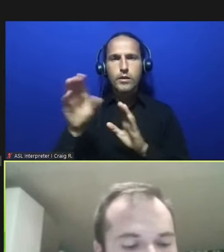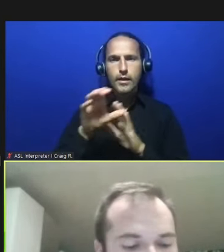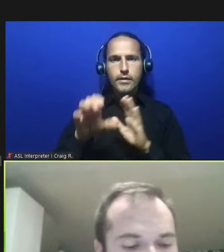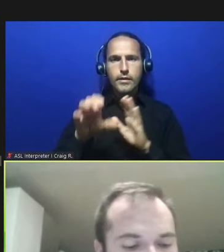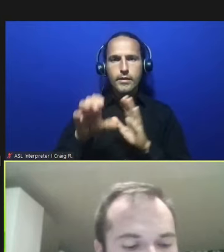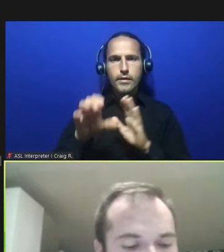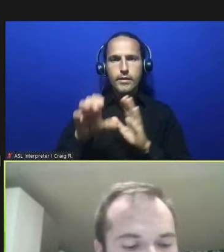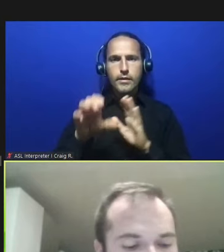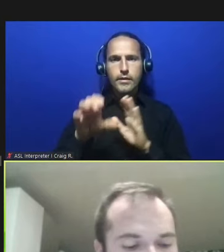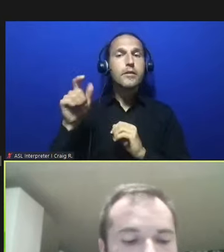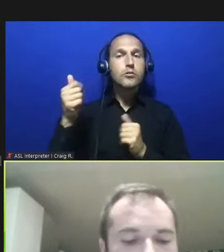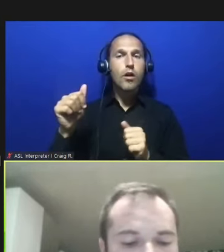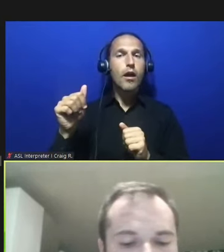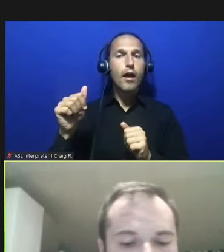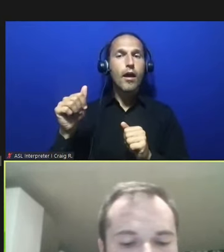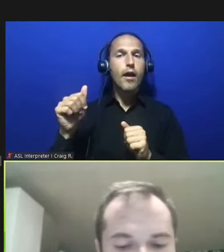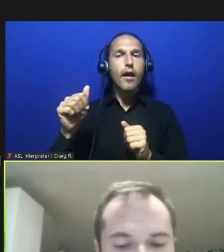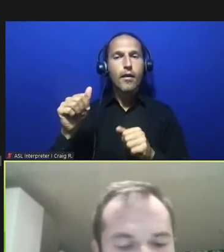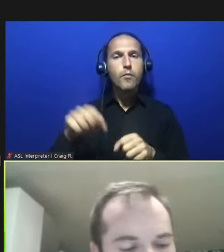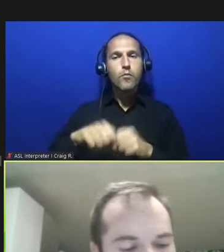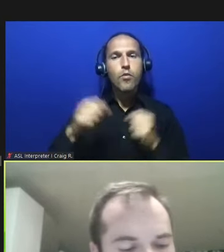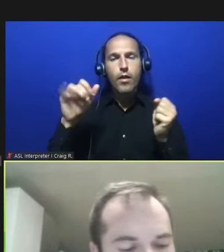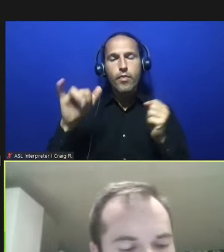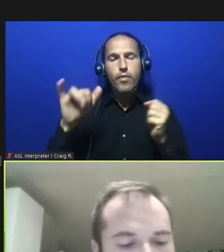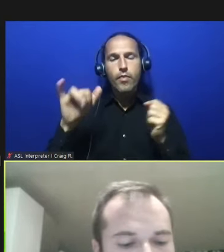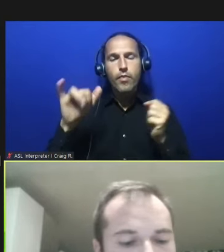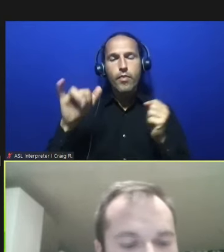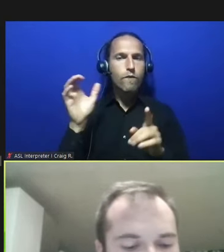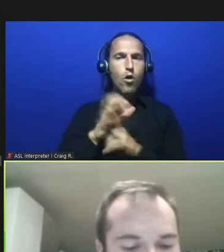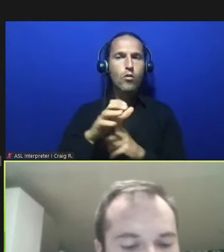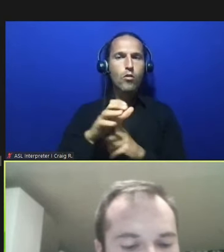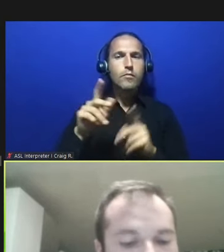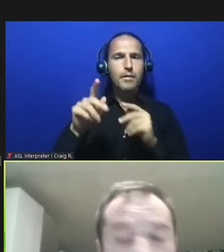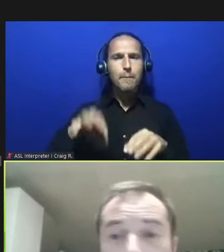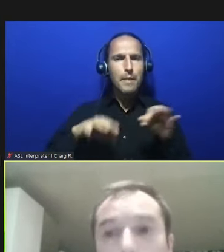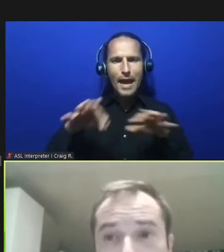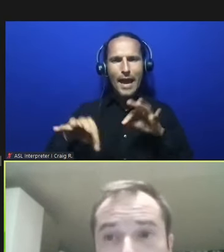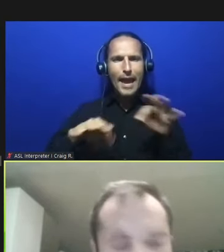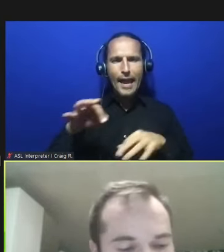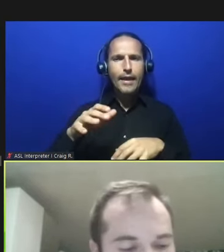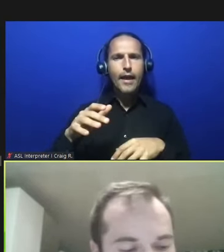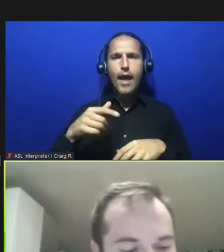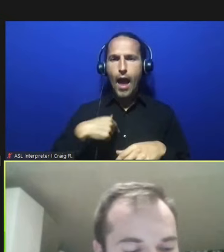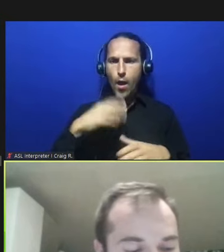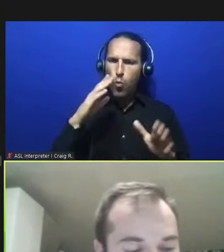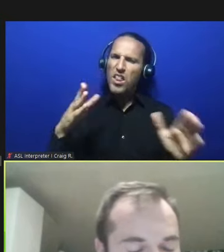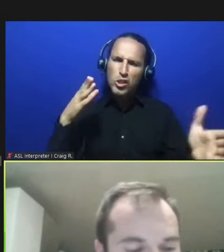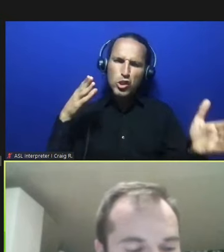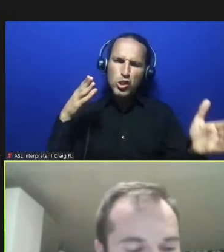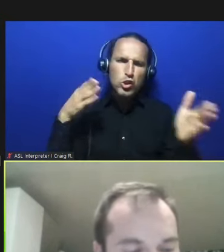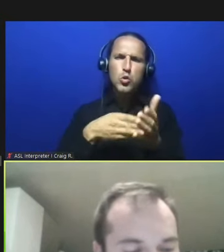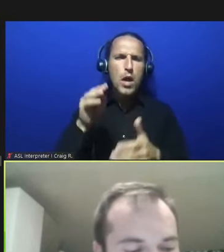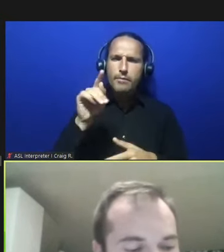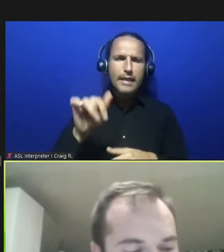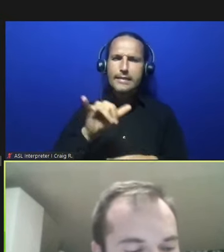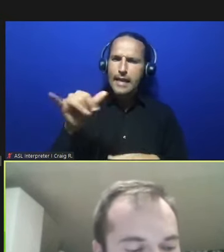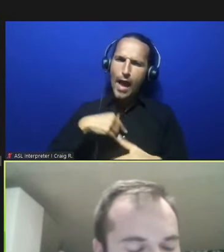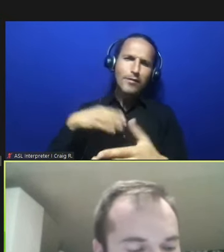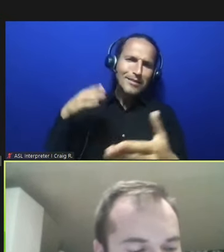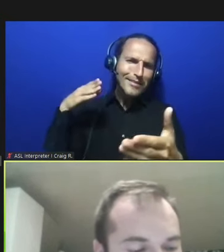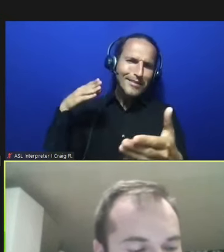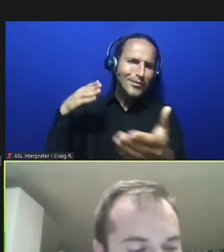to infringe on this right by forcing people to pay tolls, and I will sue MTA on this, just like I sued the Mayor de